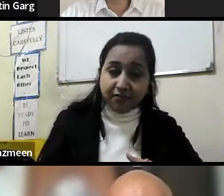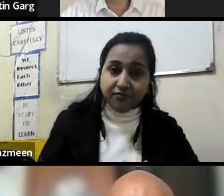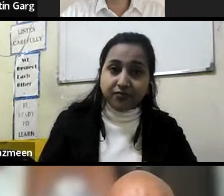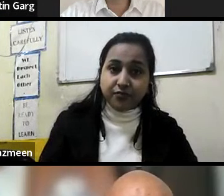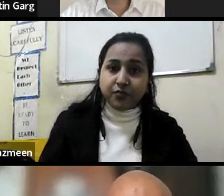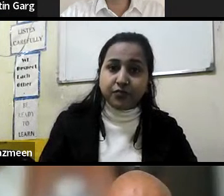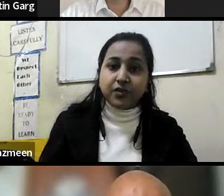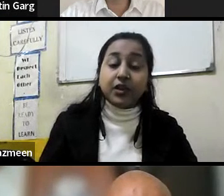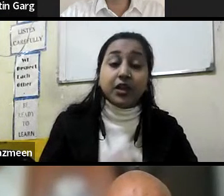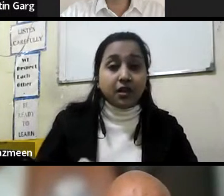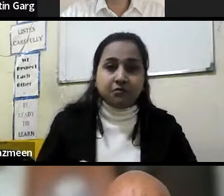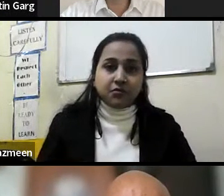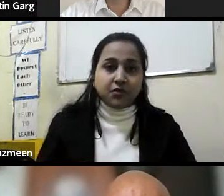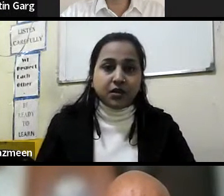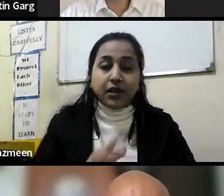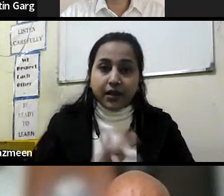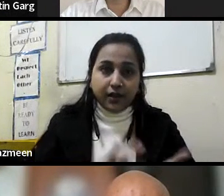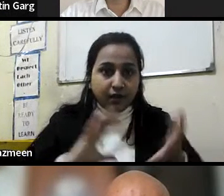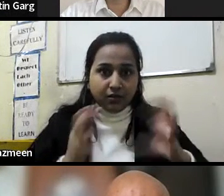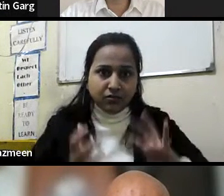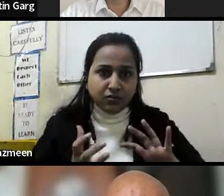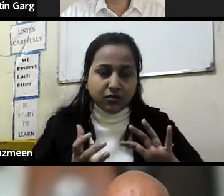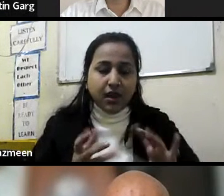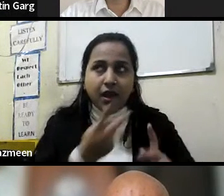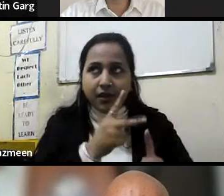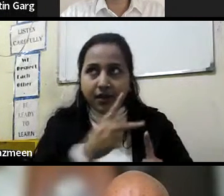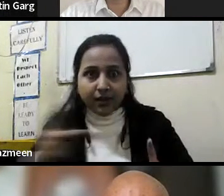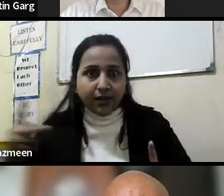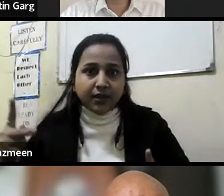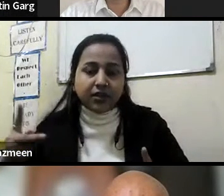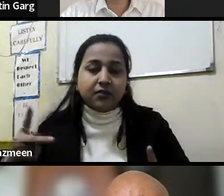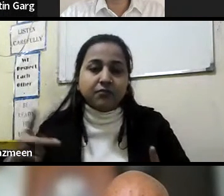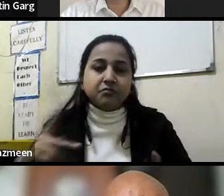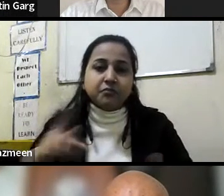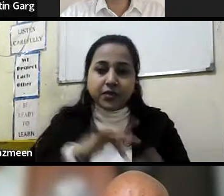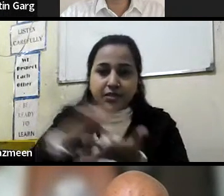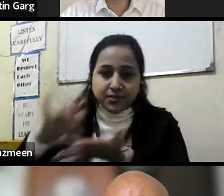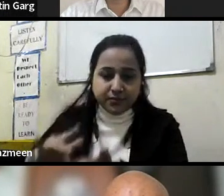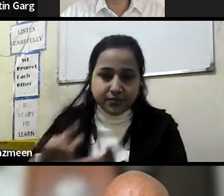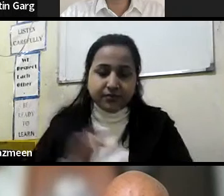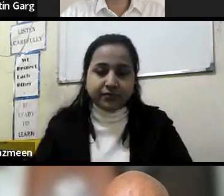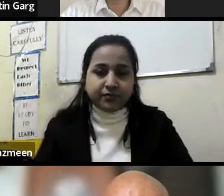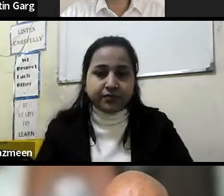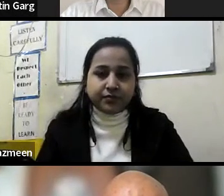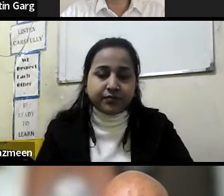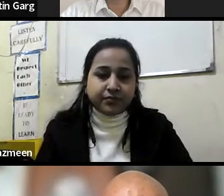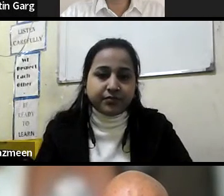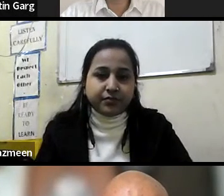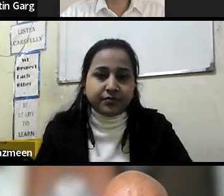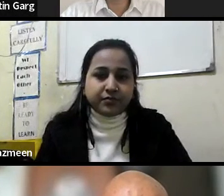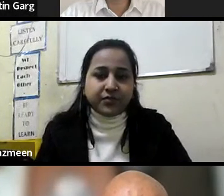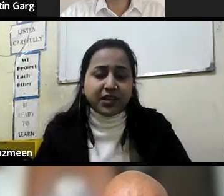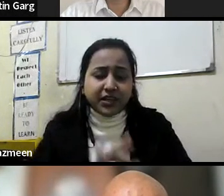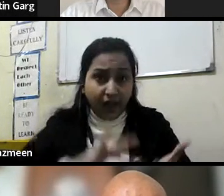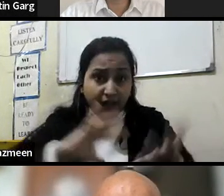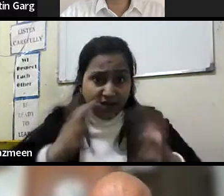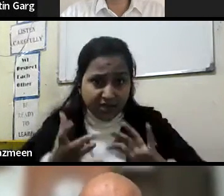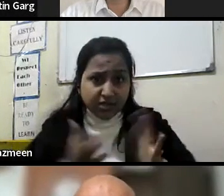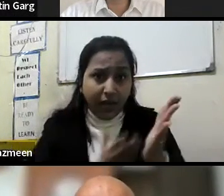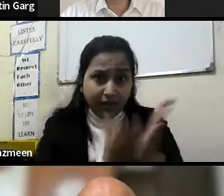not in a physical place unless it's manufacturing, etc. So wherever you think technology can be made more